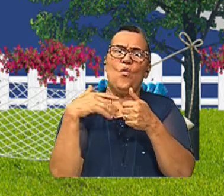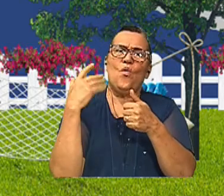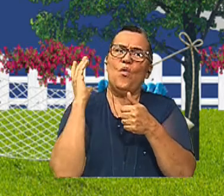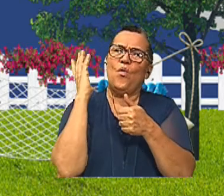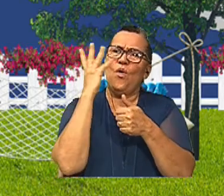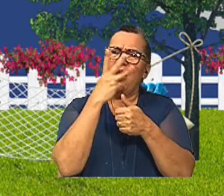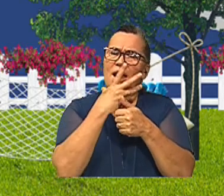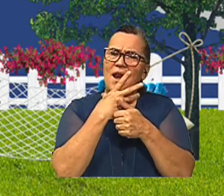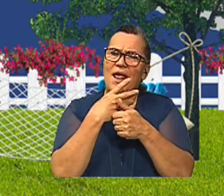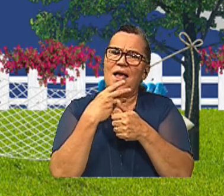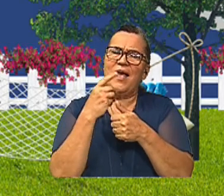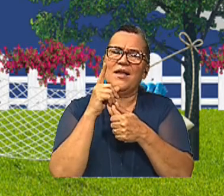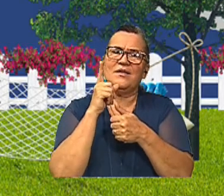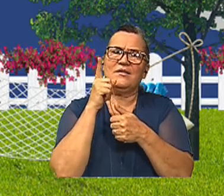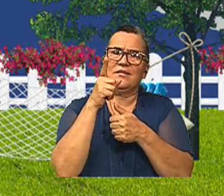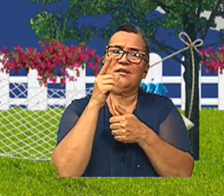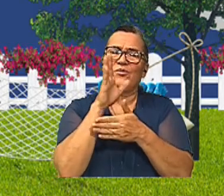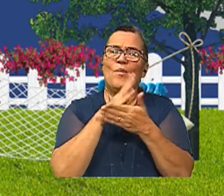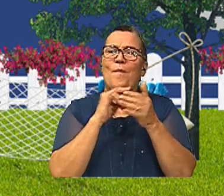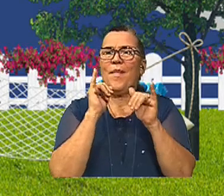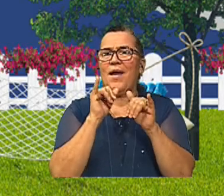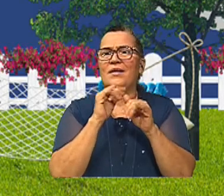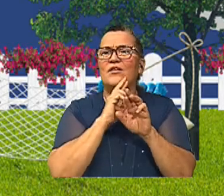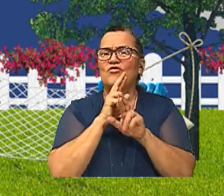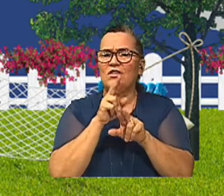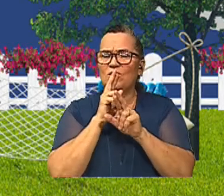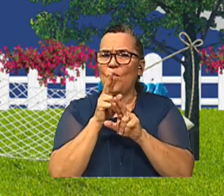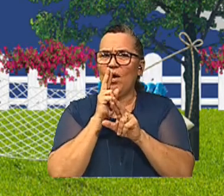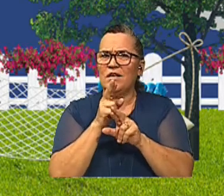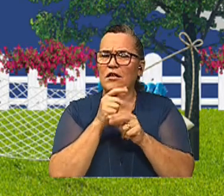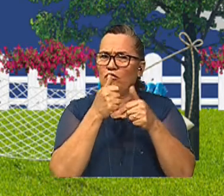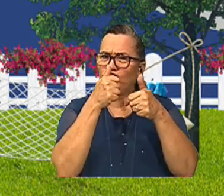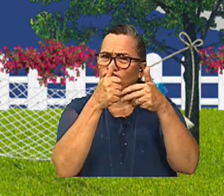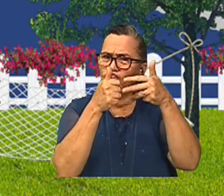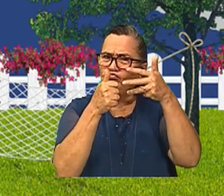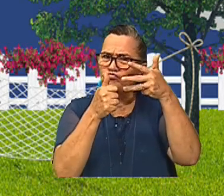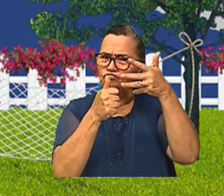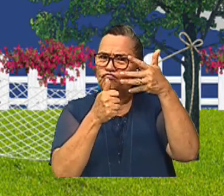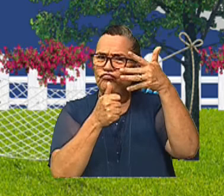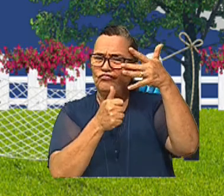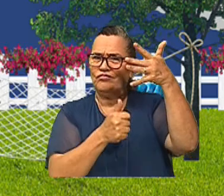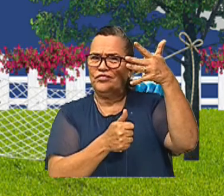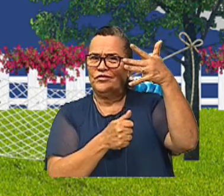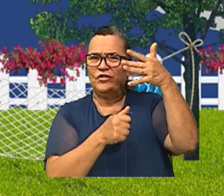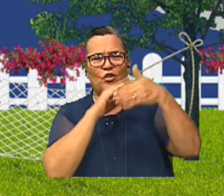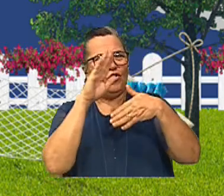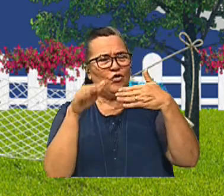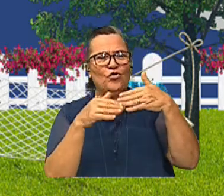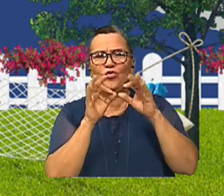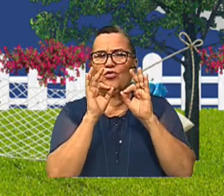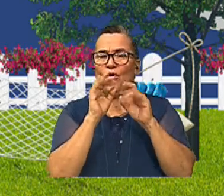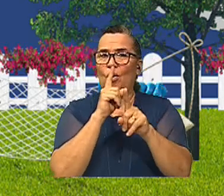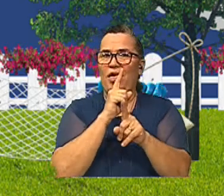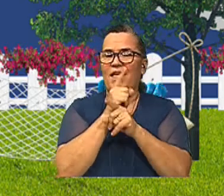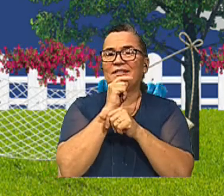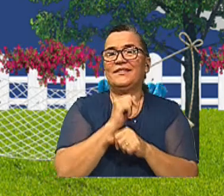nice by your part, right? So you answered the questions correctly. all of them.